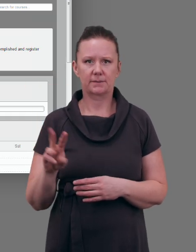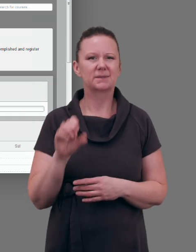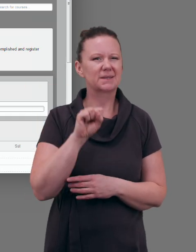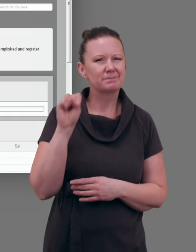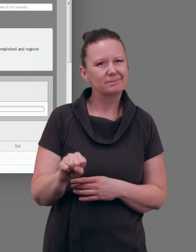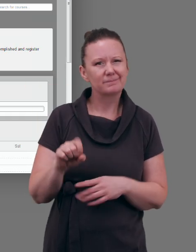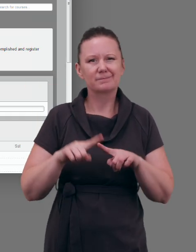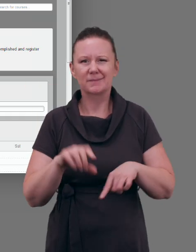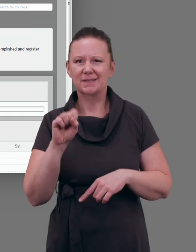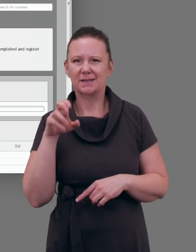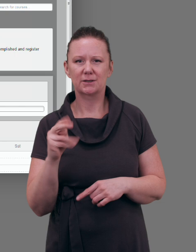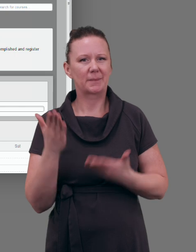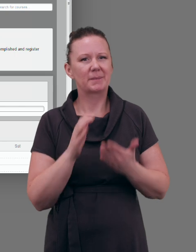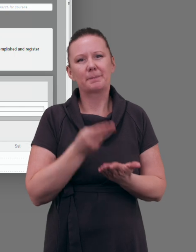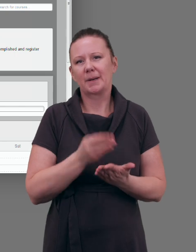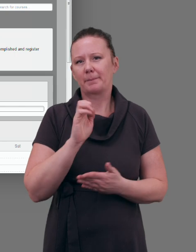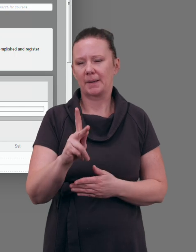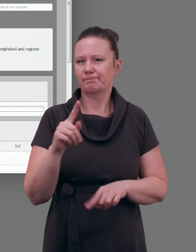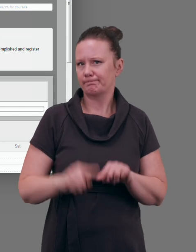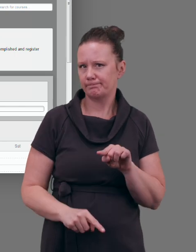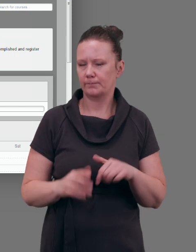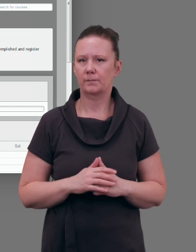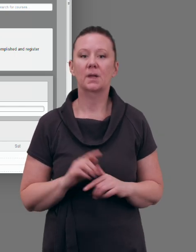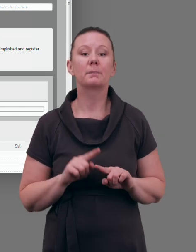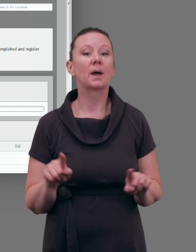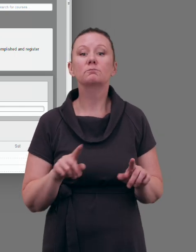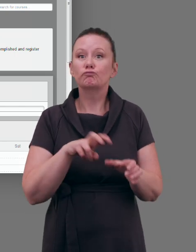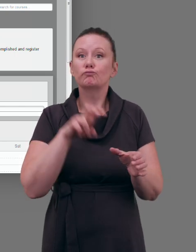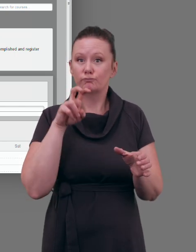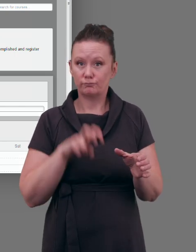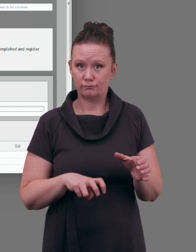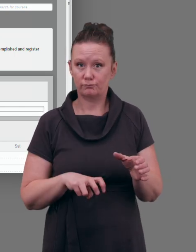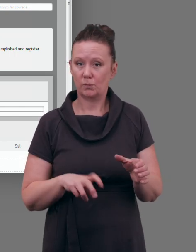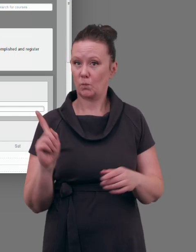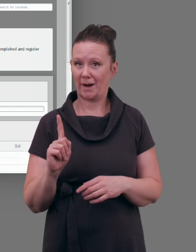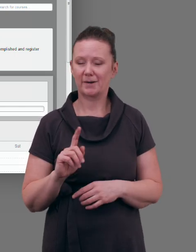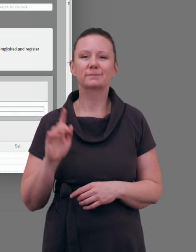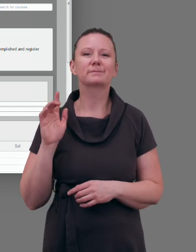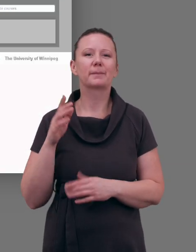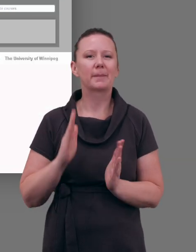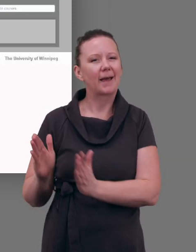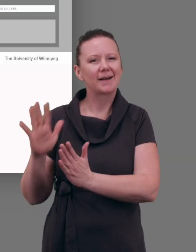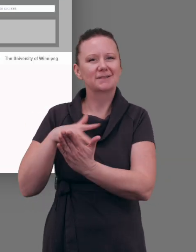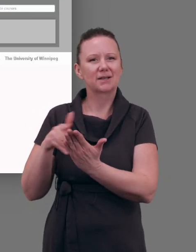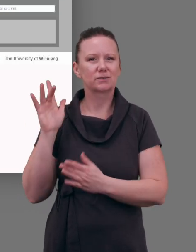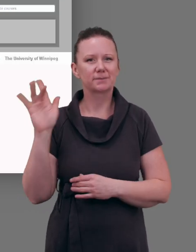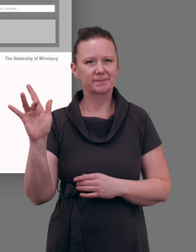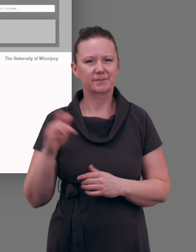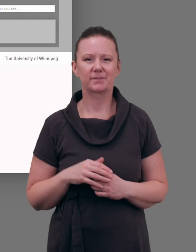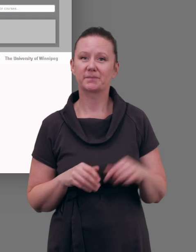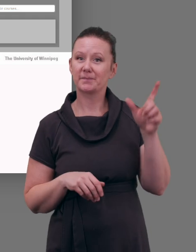term. Registered sections can be dropped on the Schedule tab under Plan and Schedule. Select a section from your